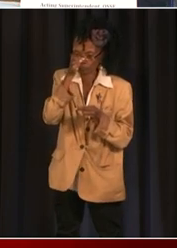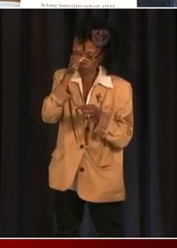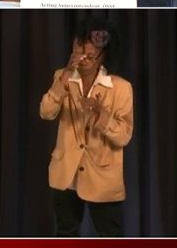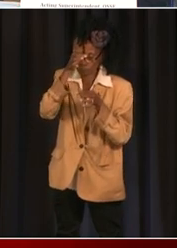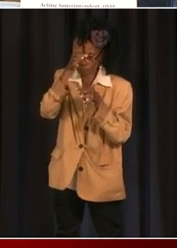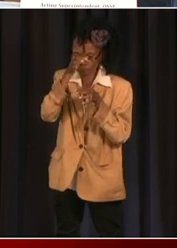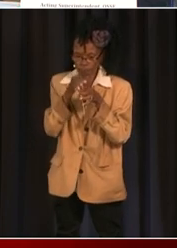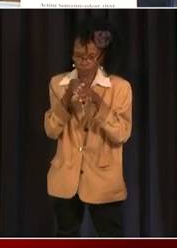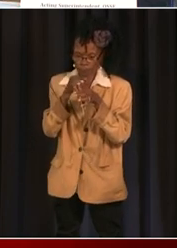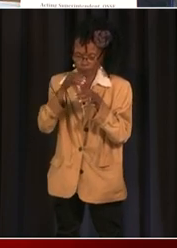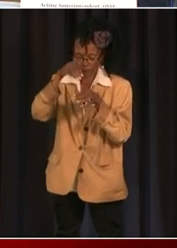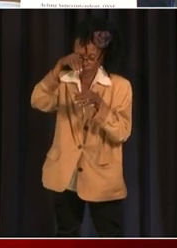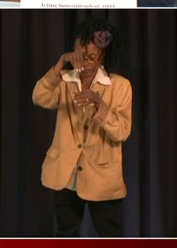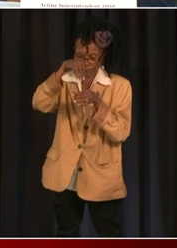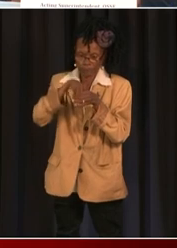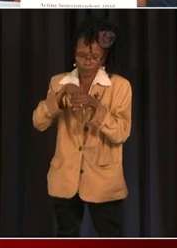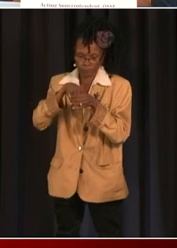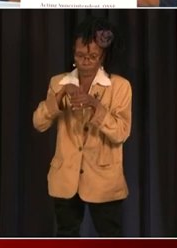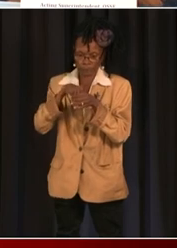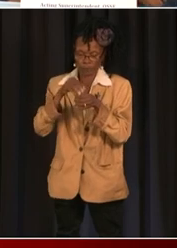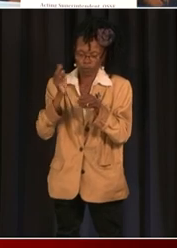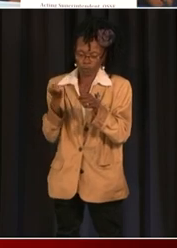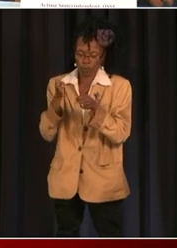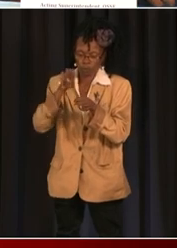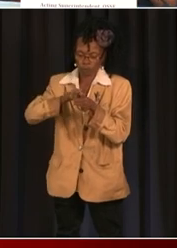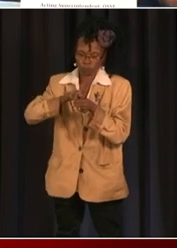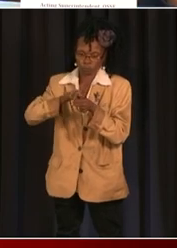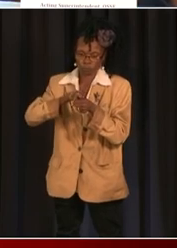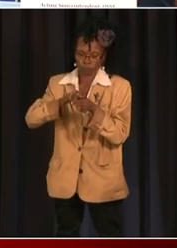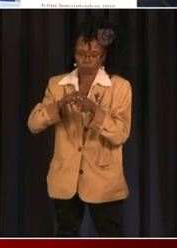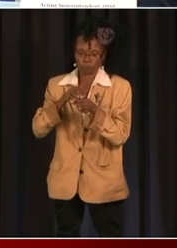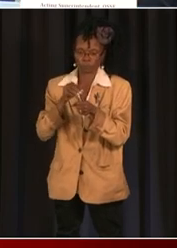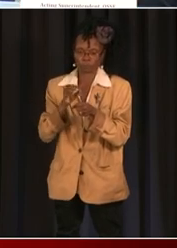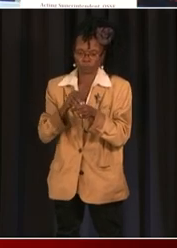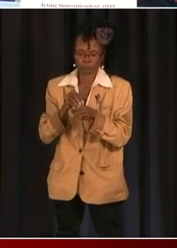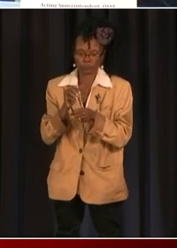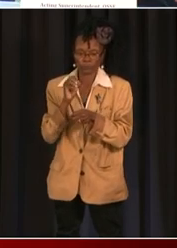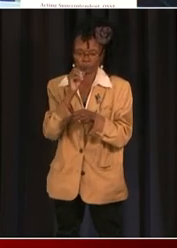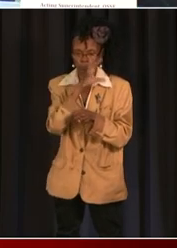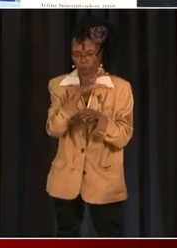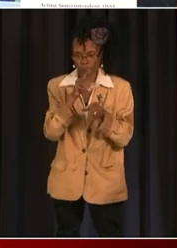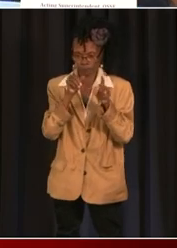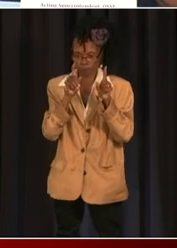use it, and then they will close it up and send it for testing.